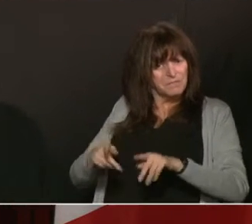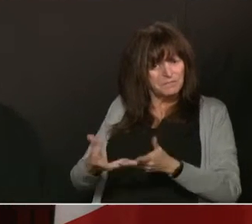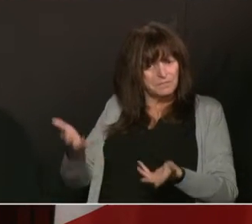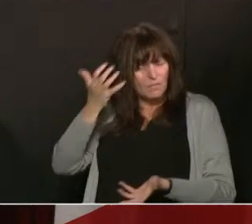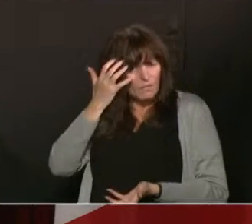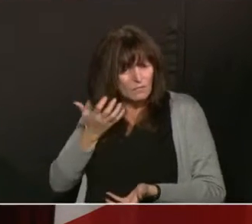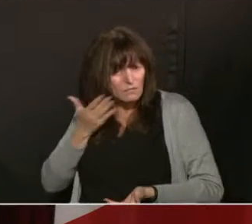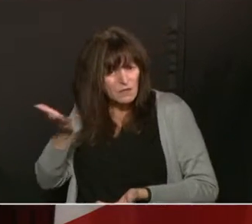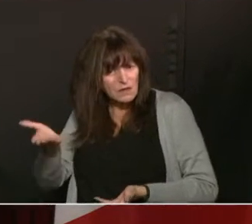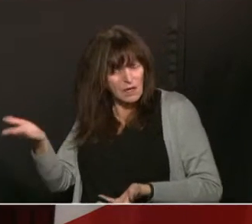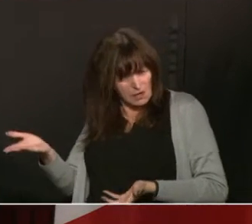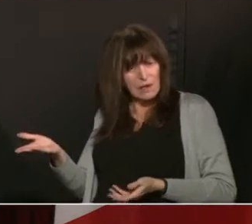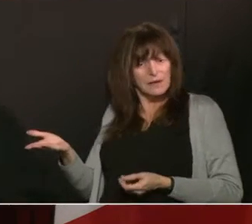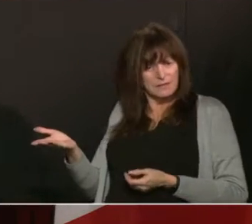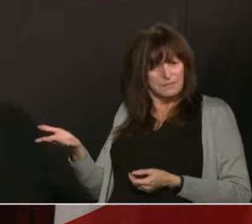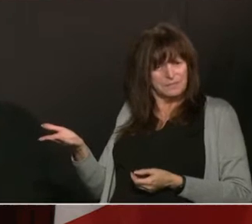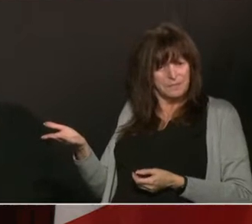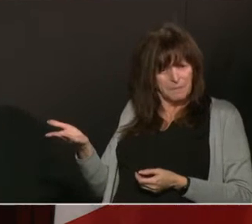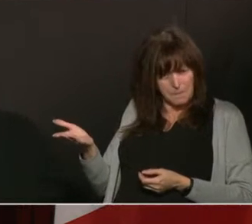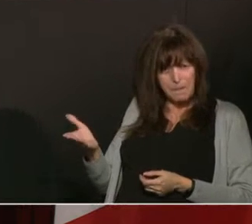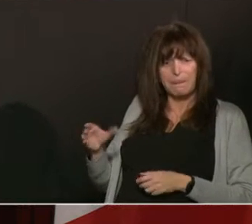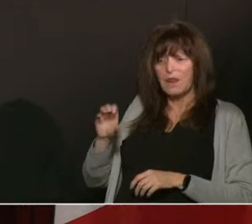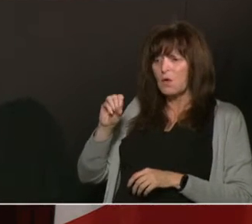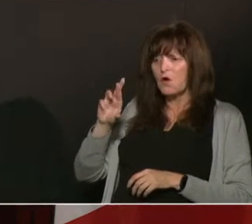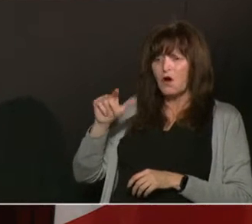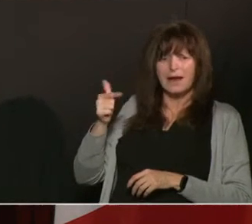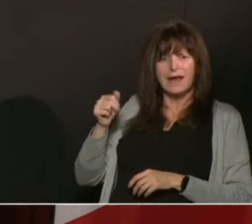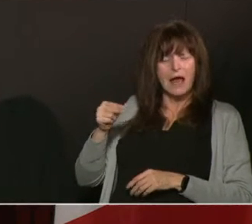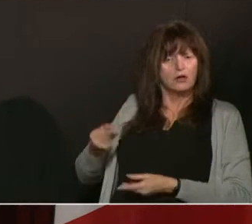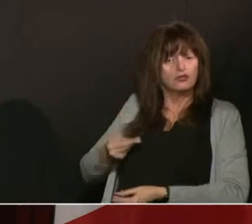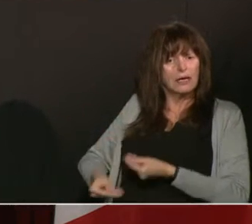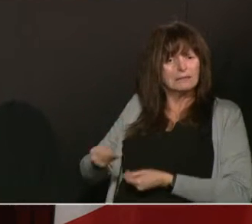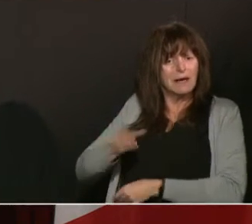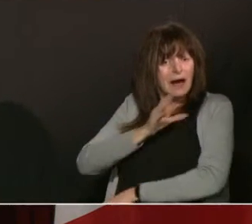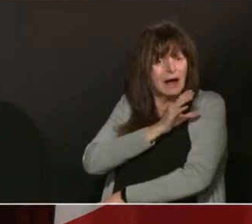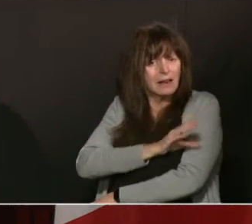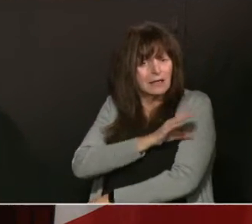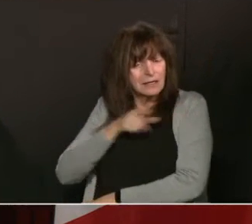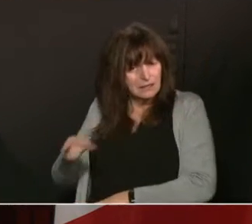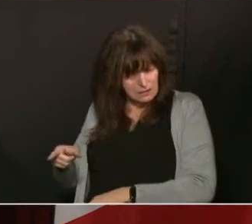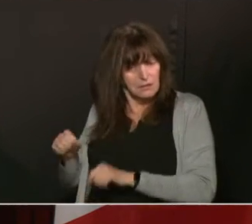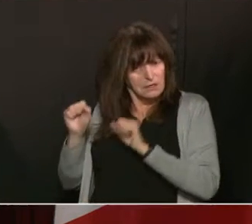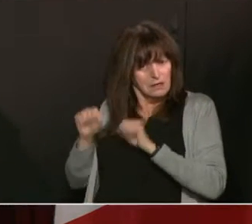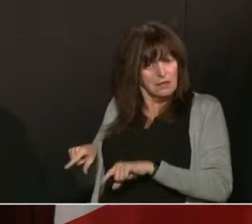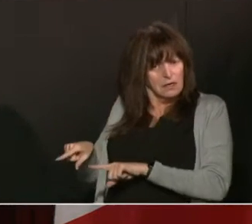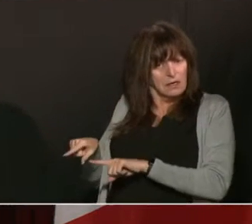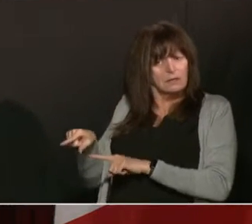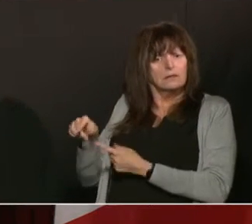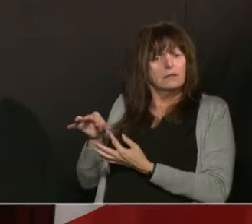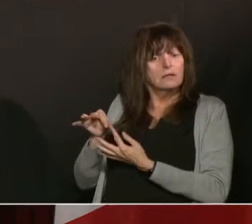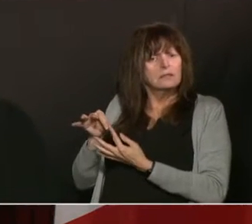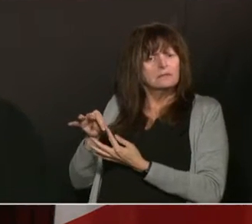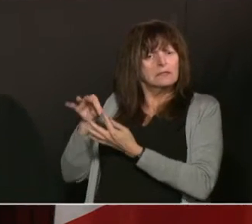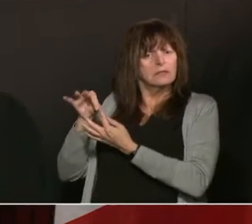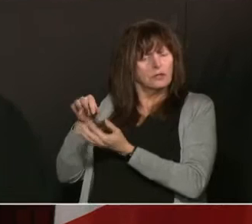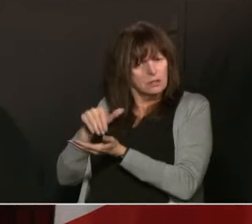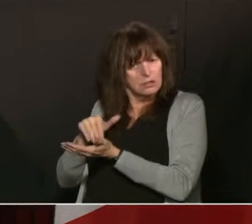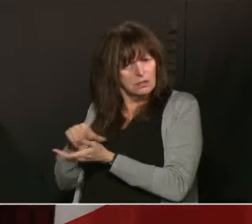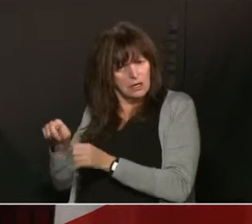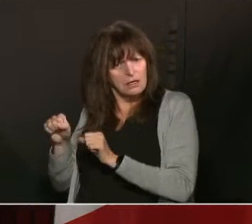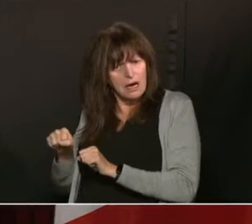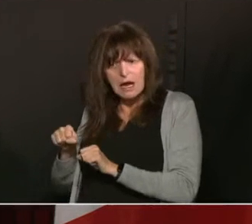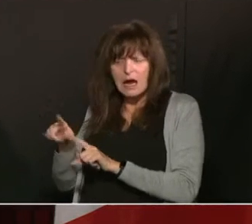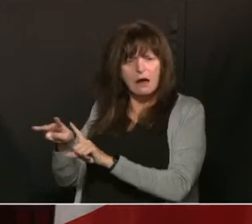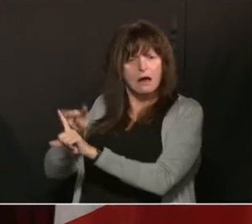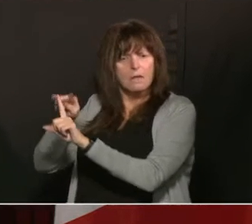their hospital sector as well, or a specialty clinic associated with their specialist. And that is an additional means, because they are